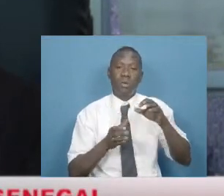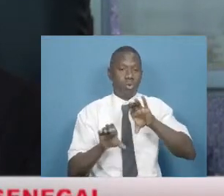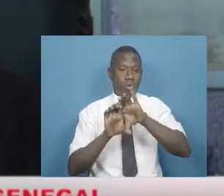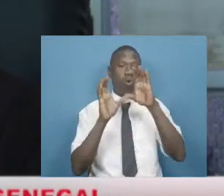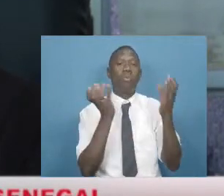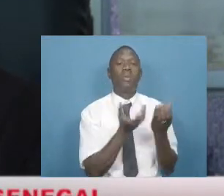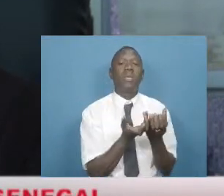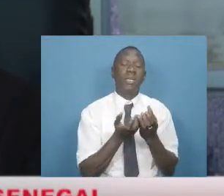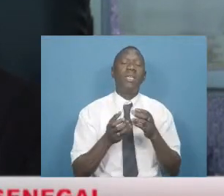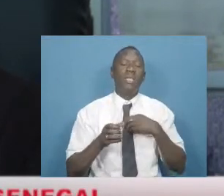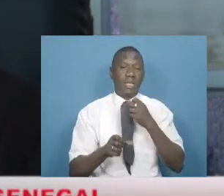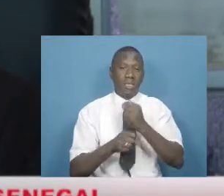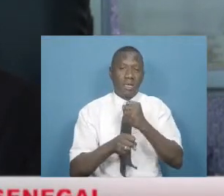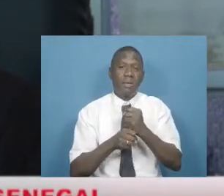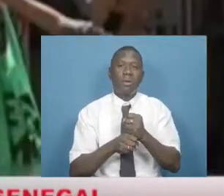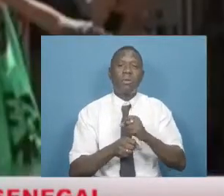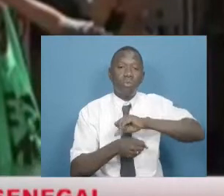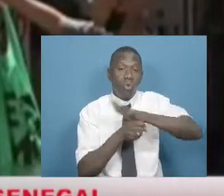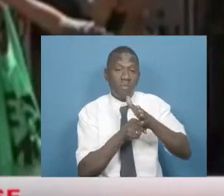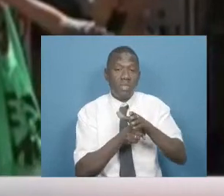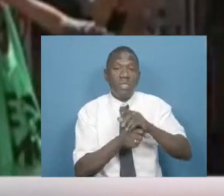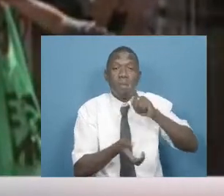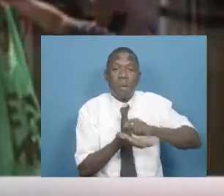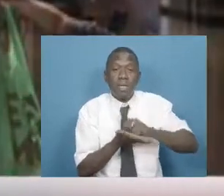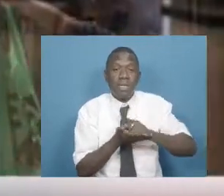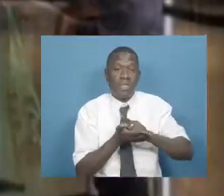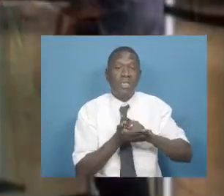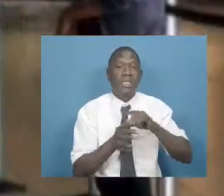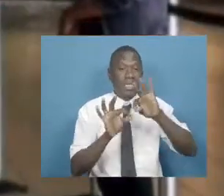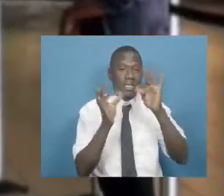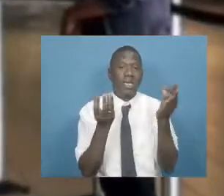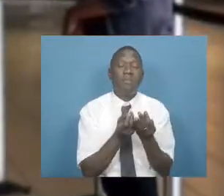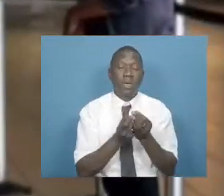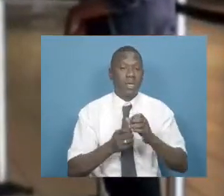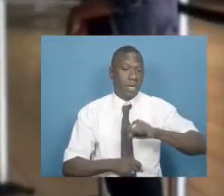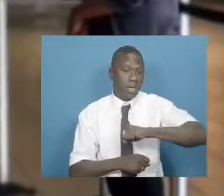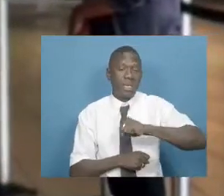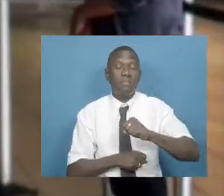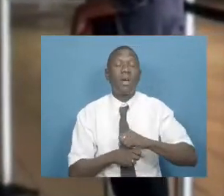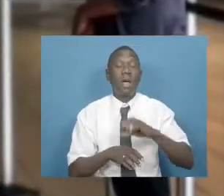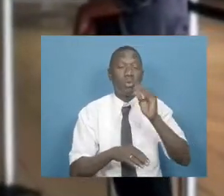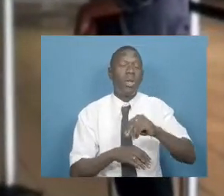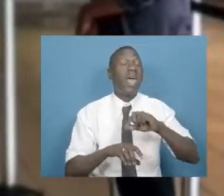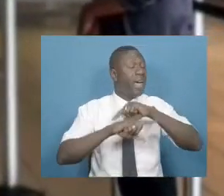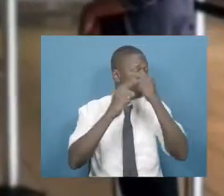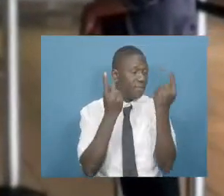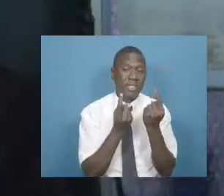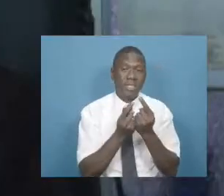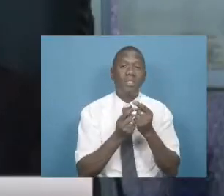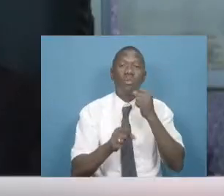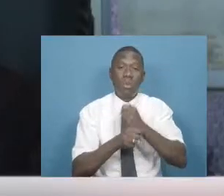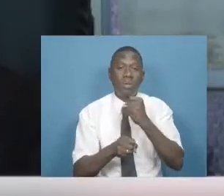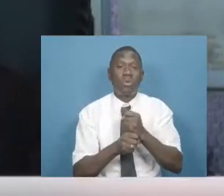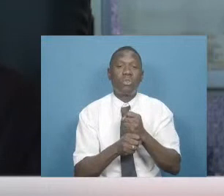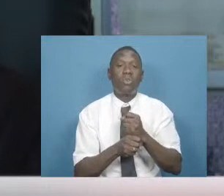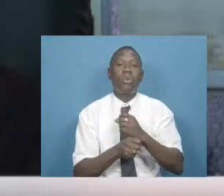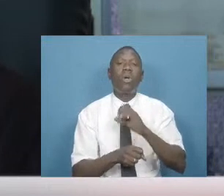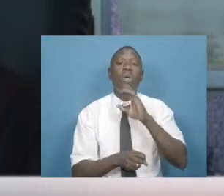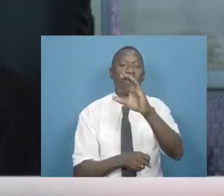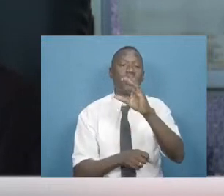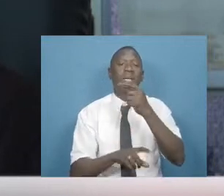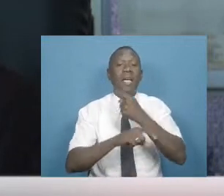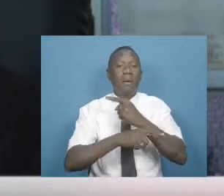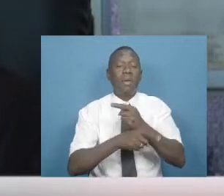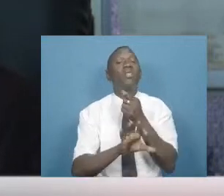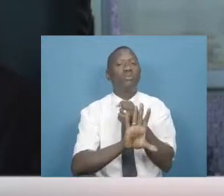up for the COVID-19 emergency response teams are still active and are doing everything to ensure the country is protected. All these